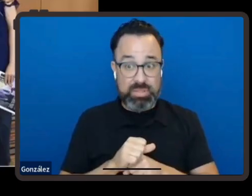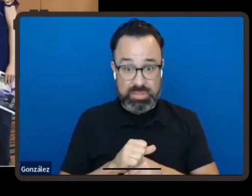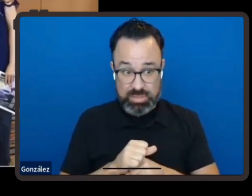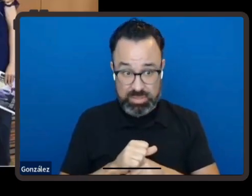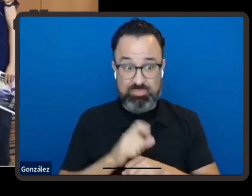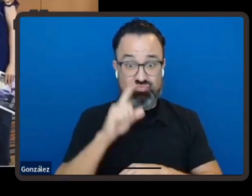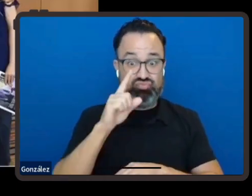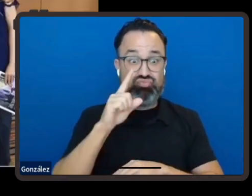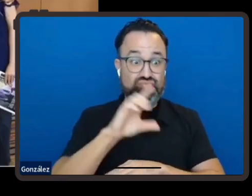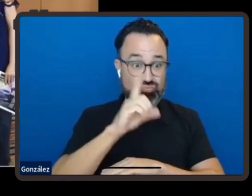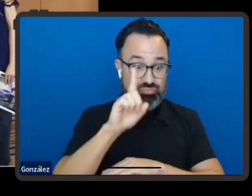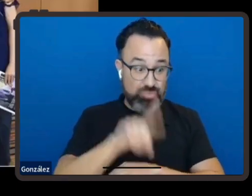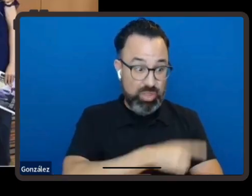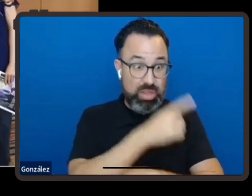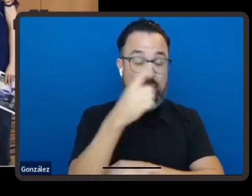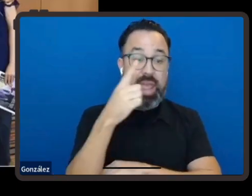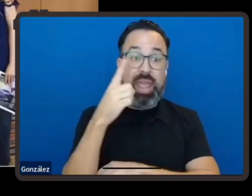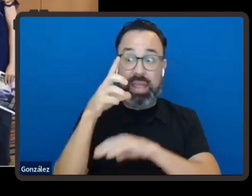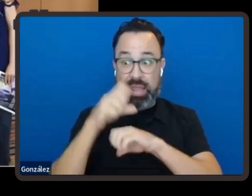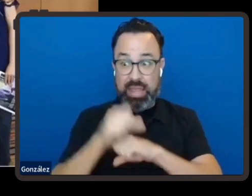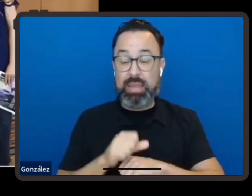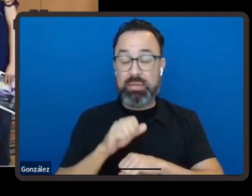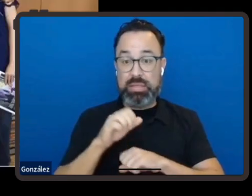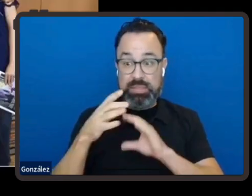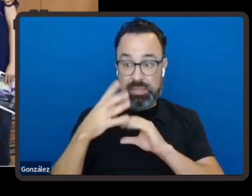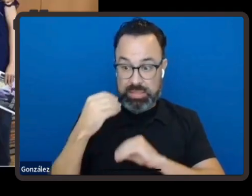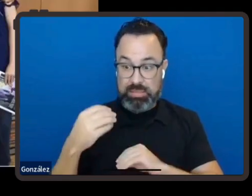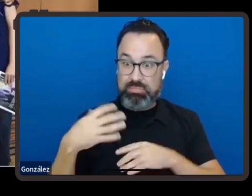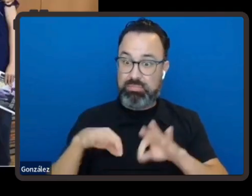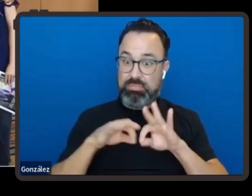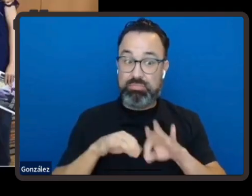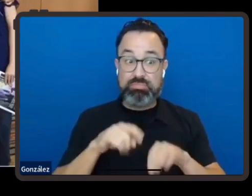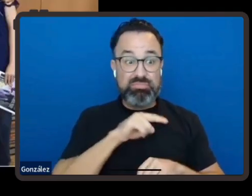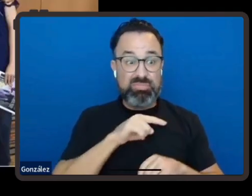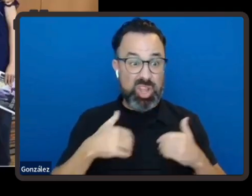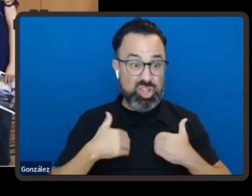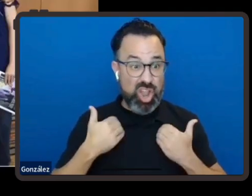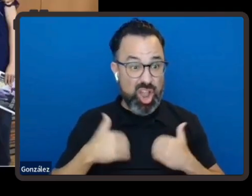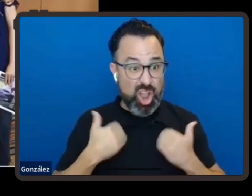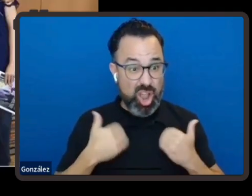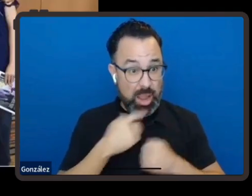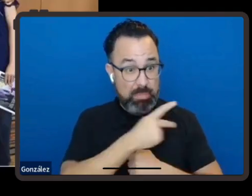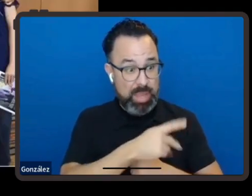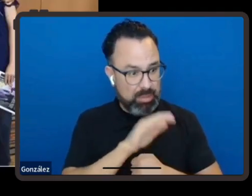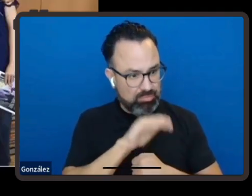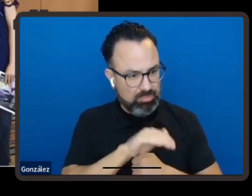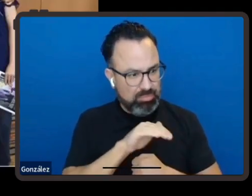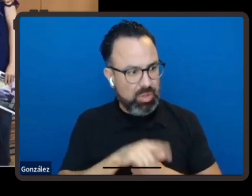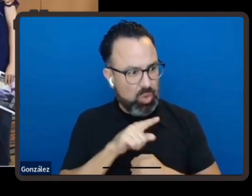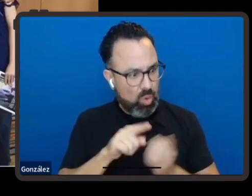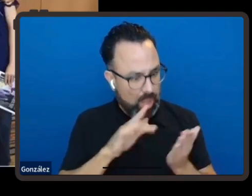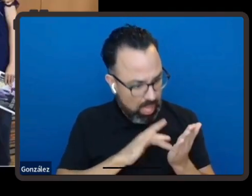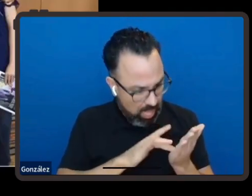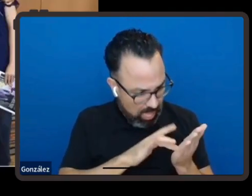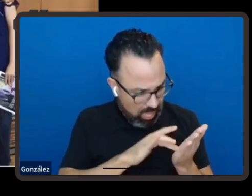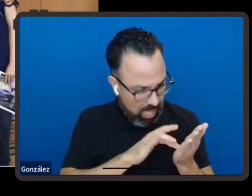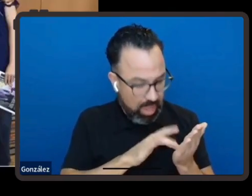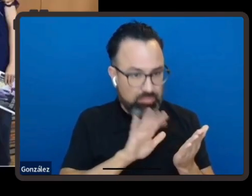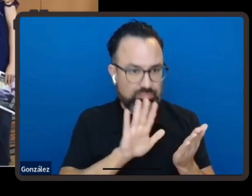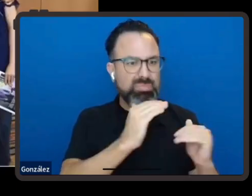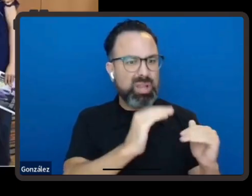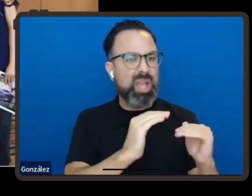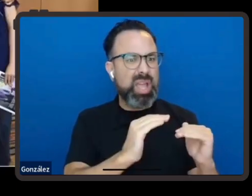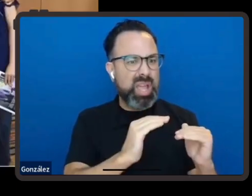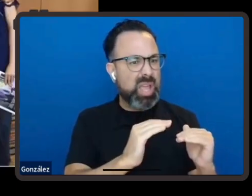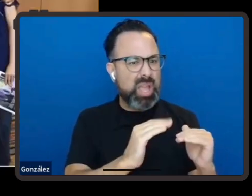So, you know, I tell all my pediatric population, you know, watch your screen time, exercise, don't eat